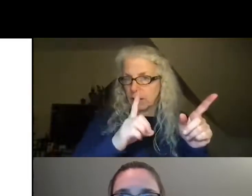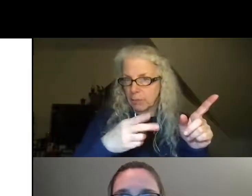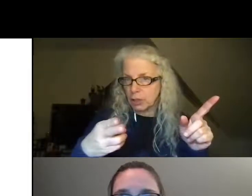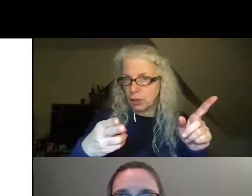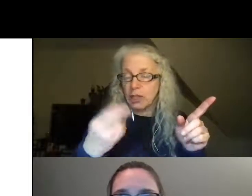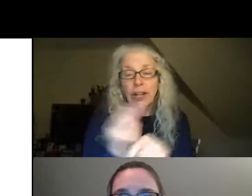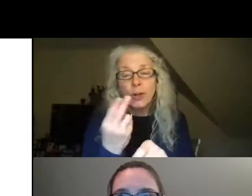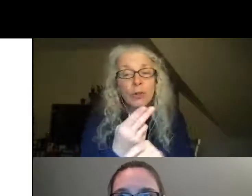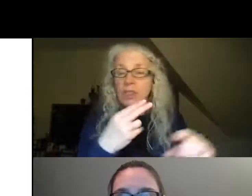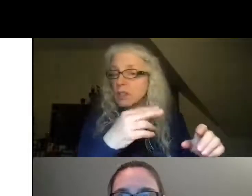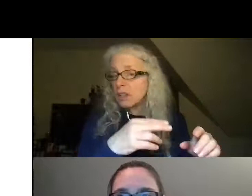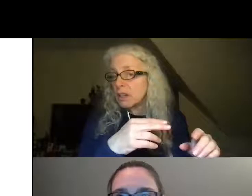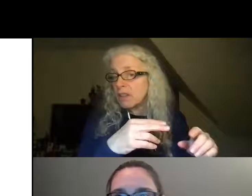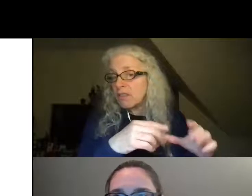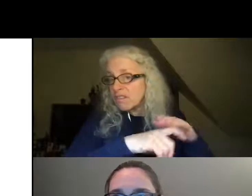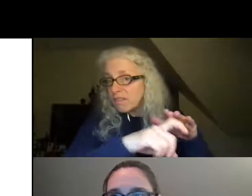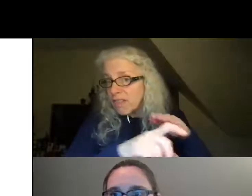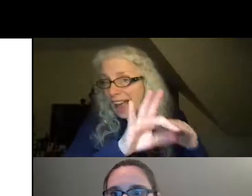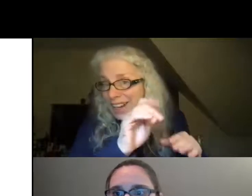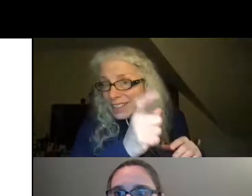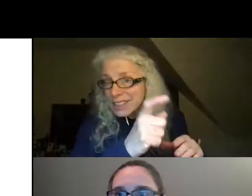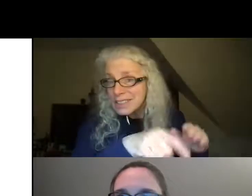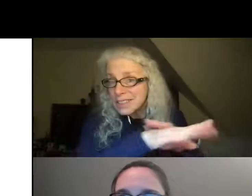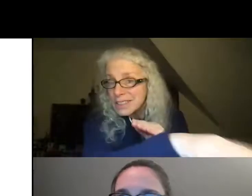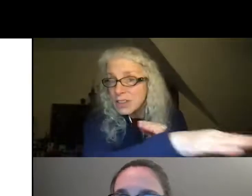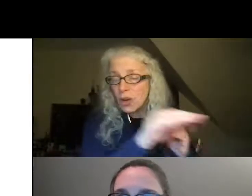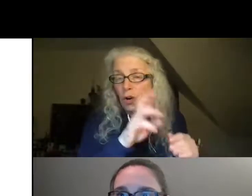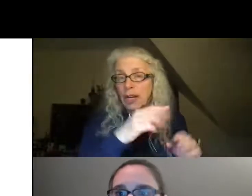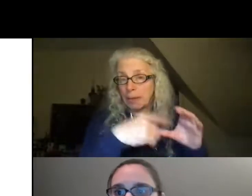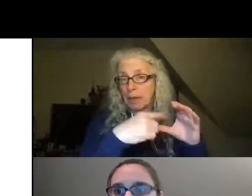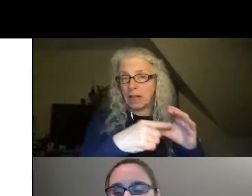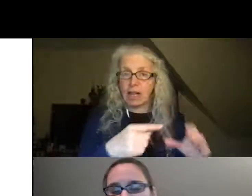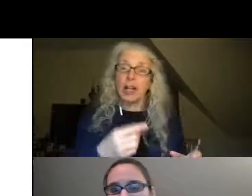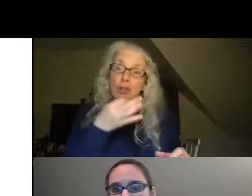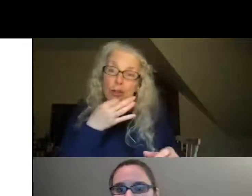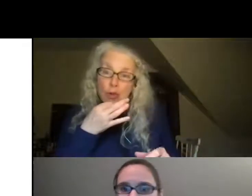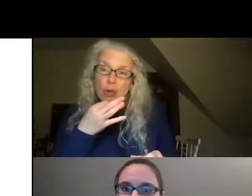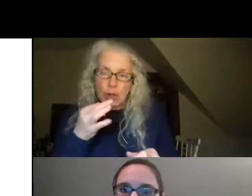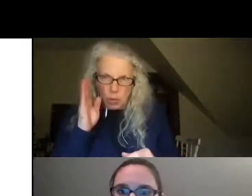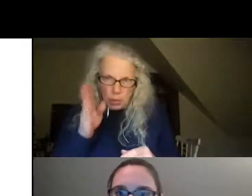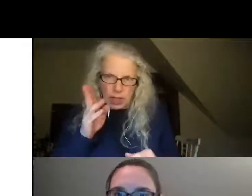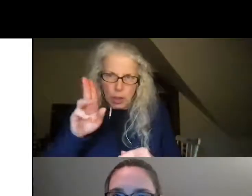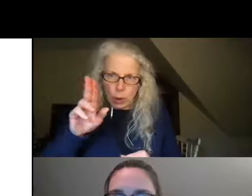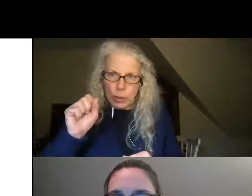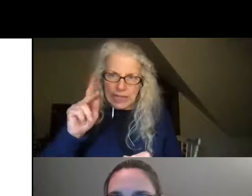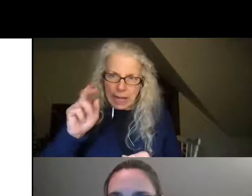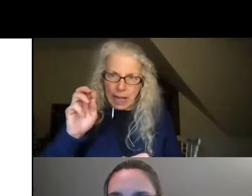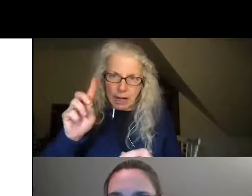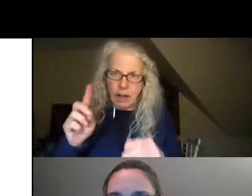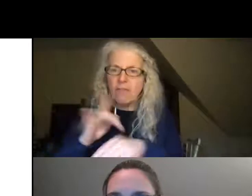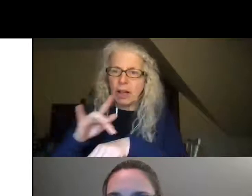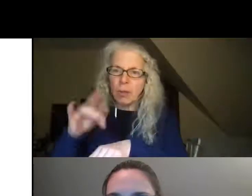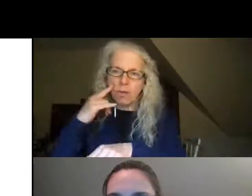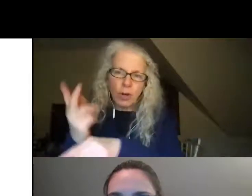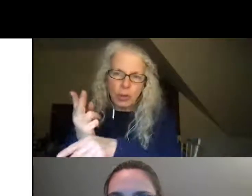or email. And they'll soon be able to use our online web portal, USCED, to do that. And we'll announce